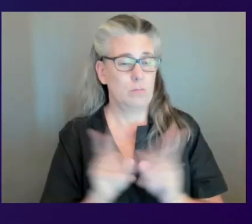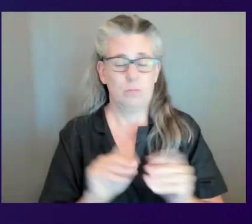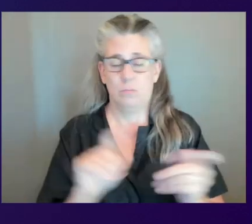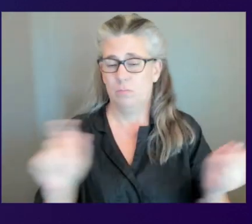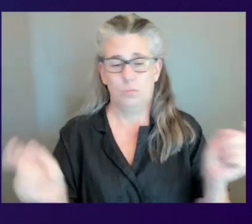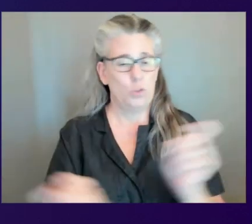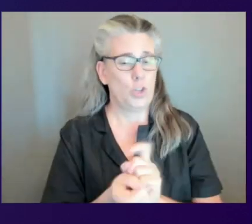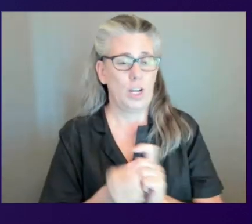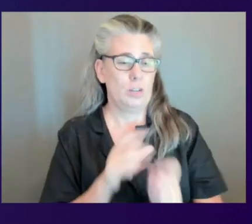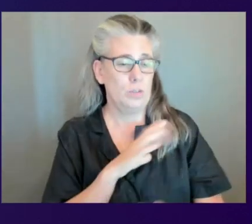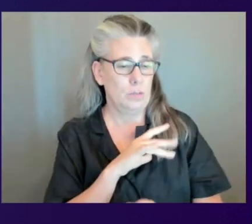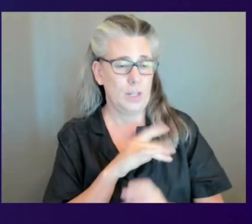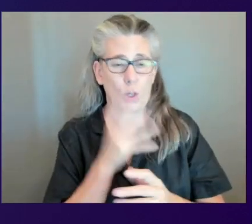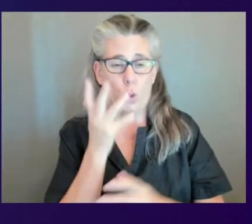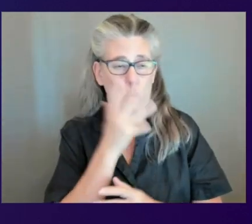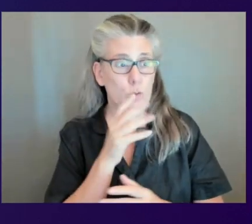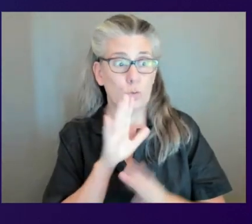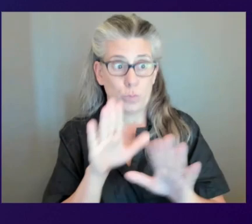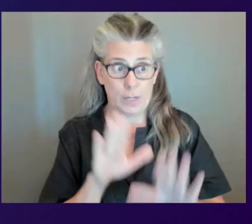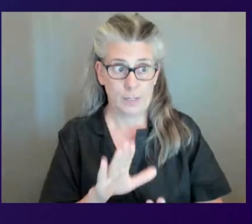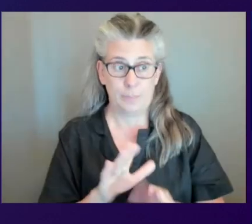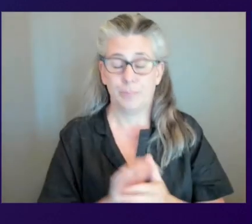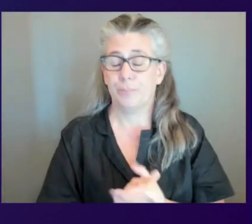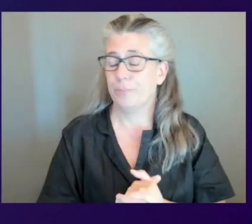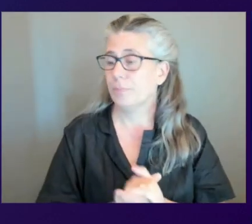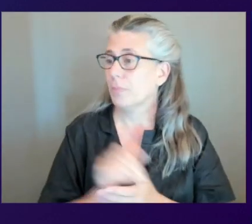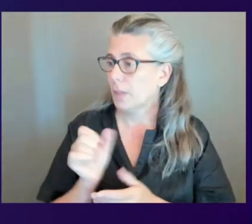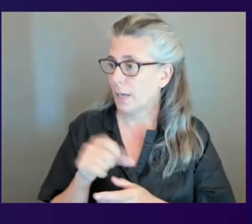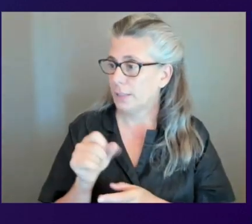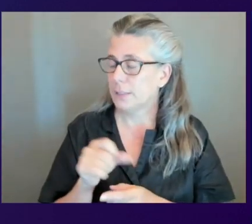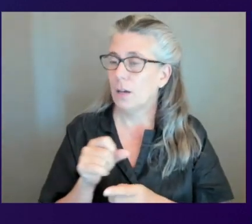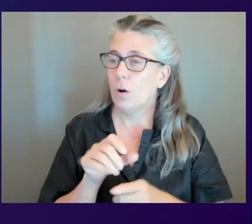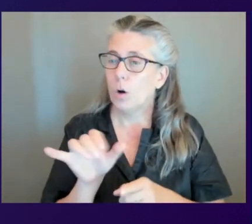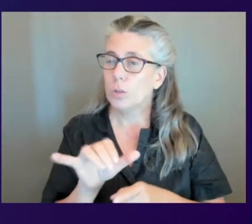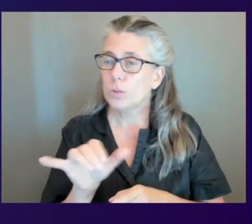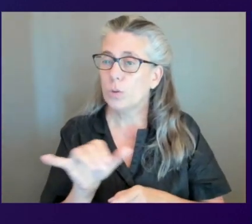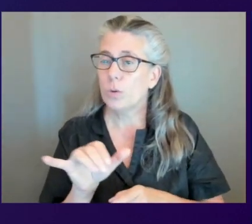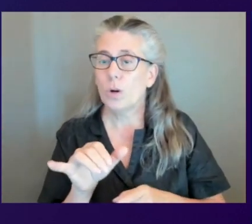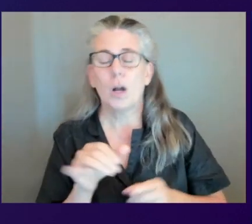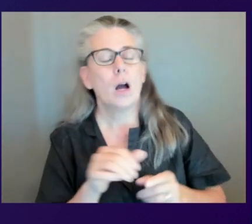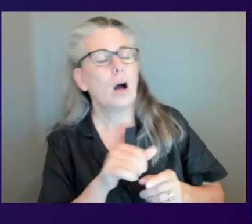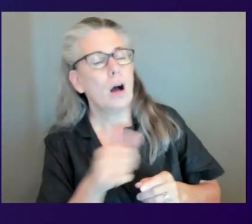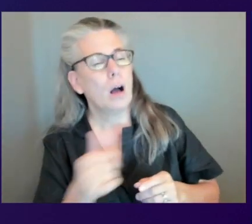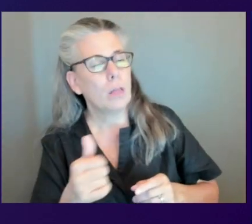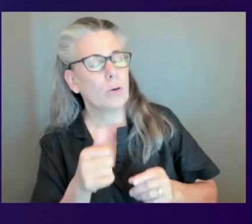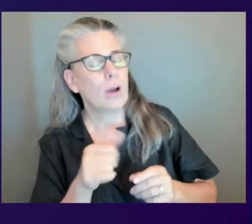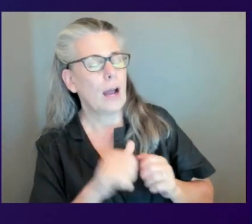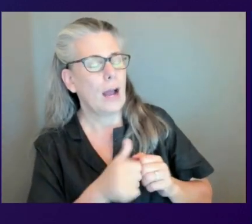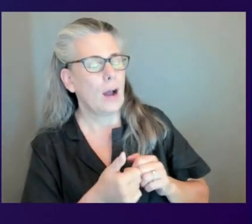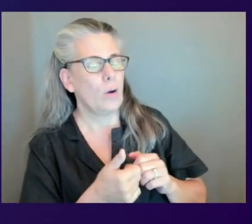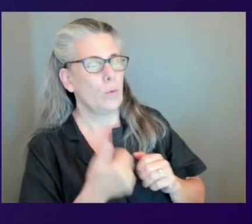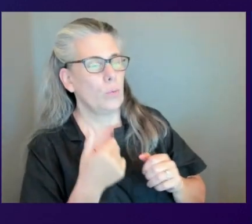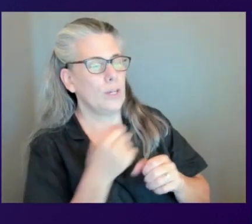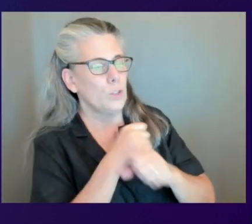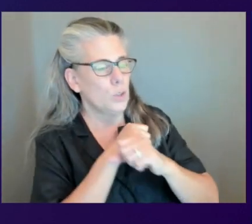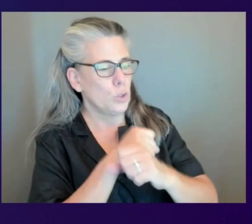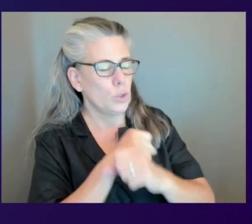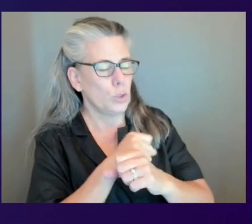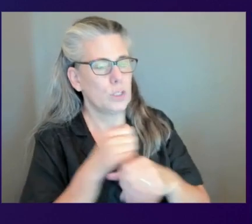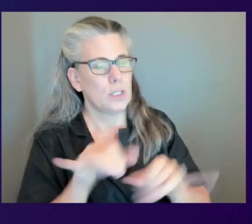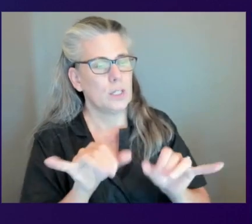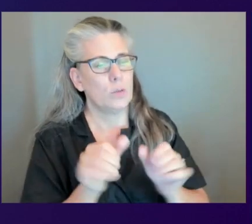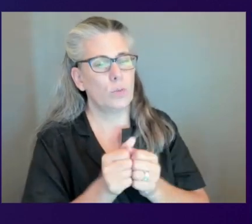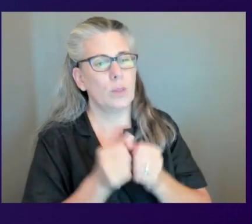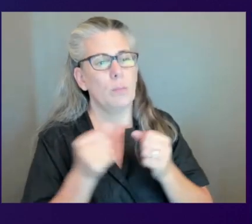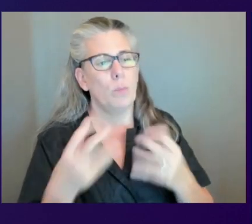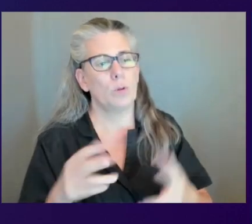think a reoccurring theme throughout today was how we can still be secure with going to multiple different VDI and